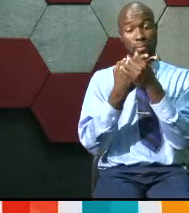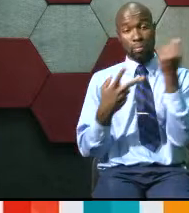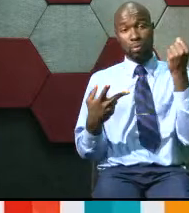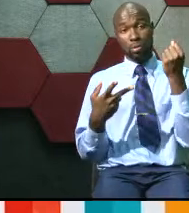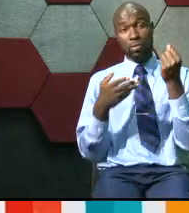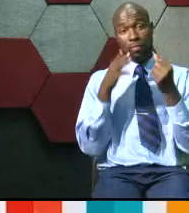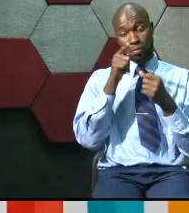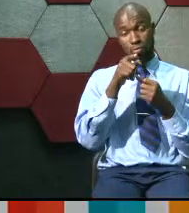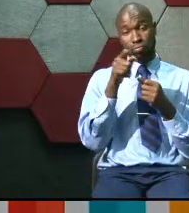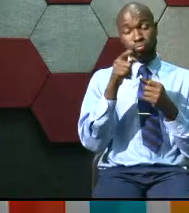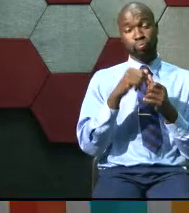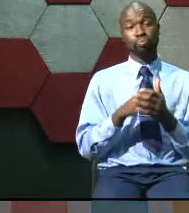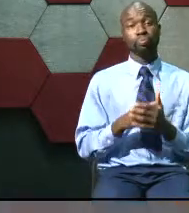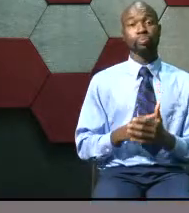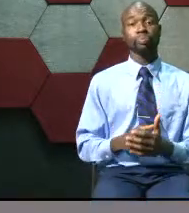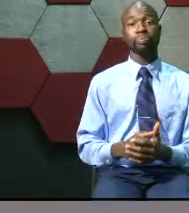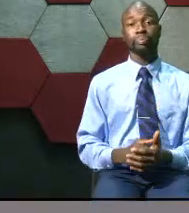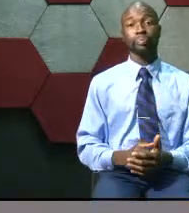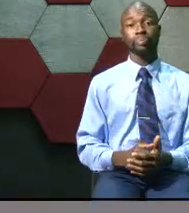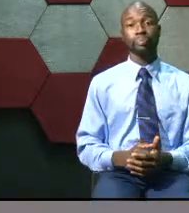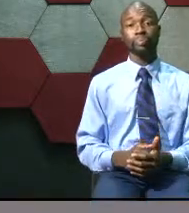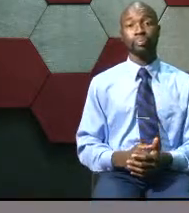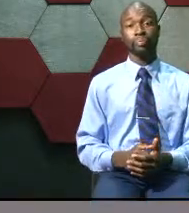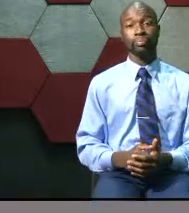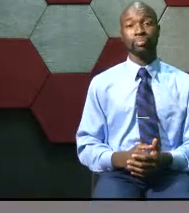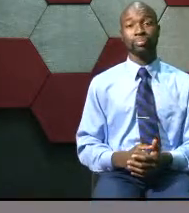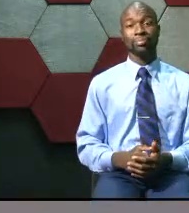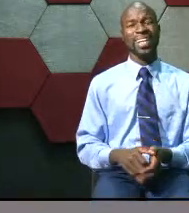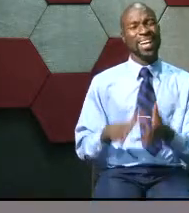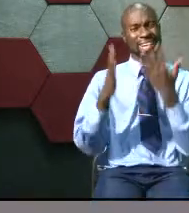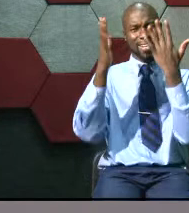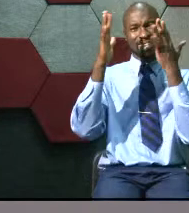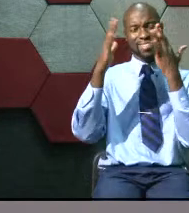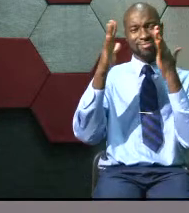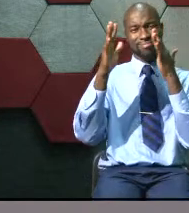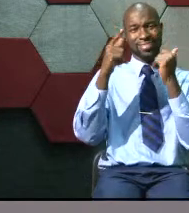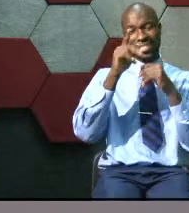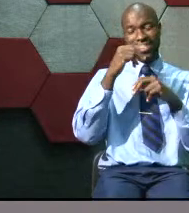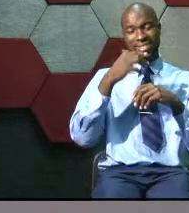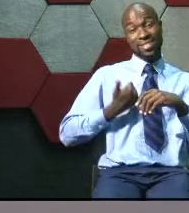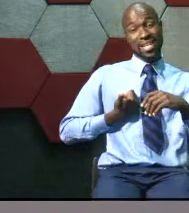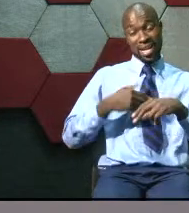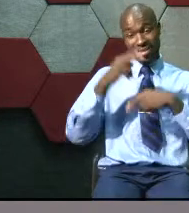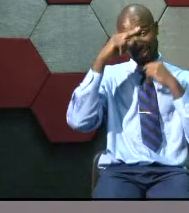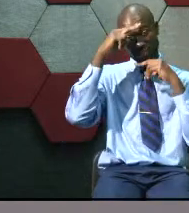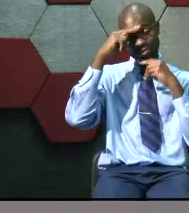and Karen. St. Girls High School, Baringo